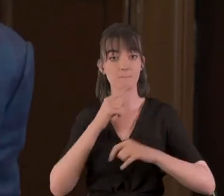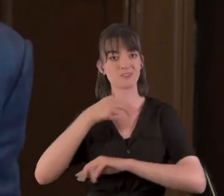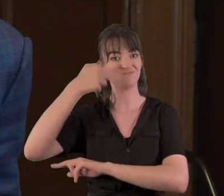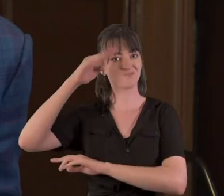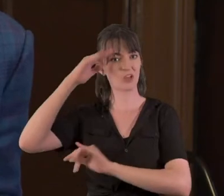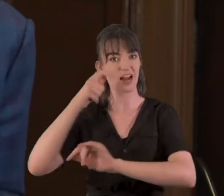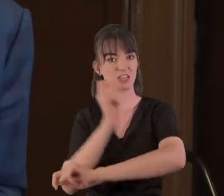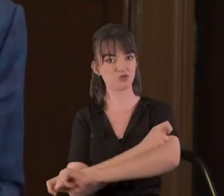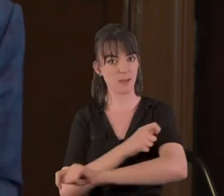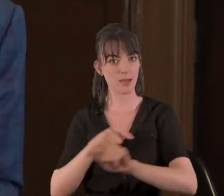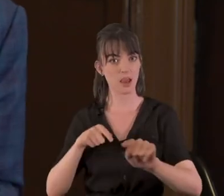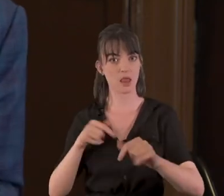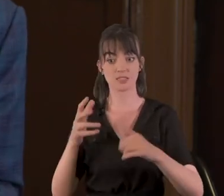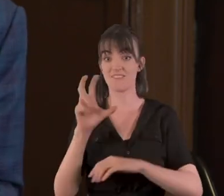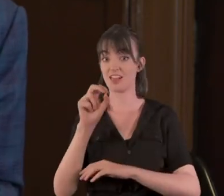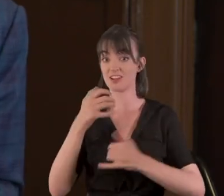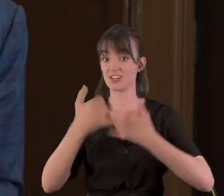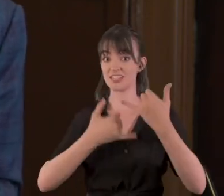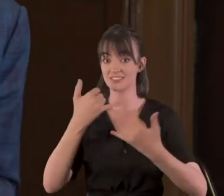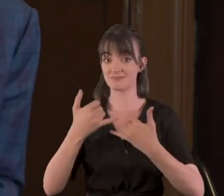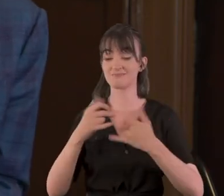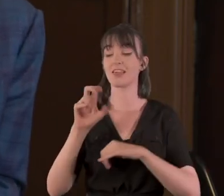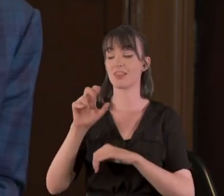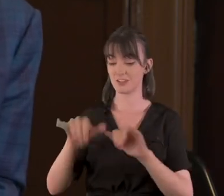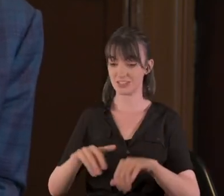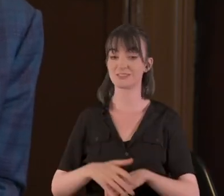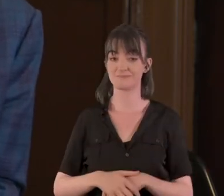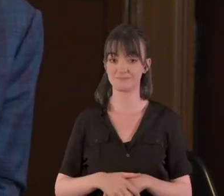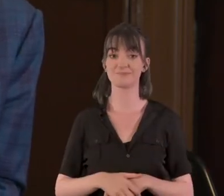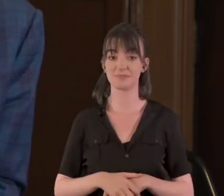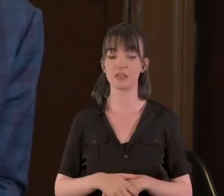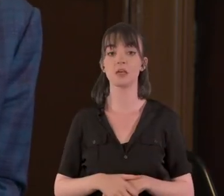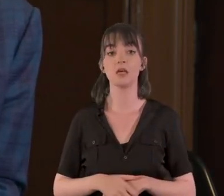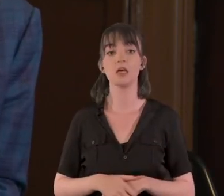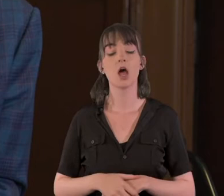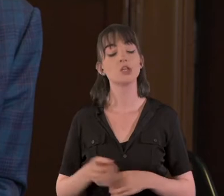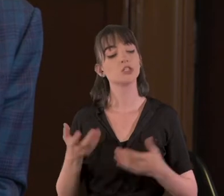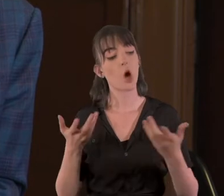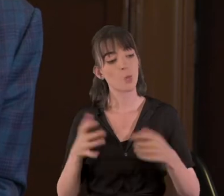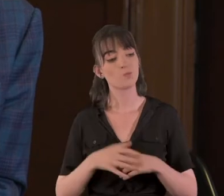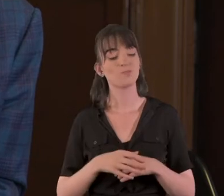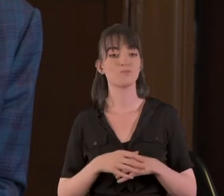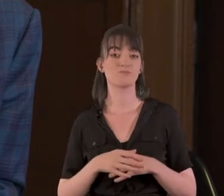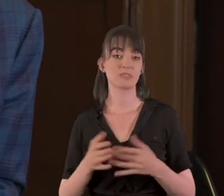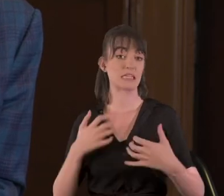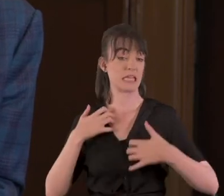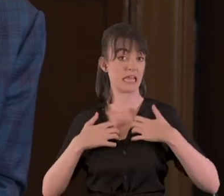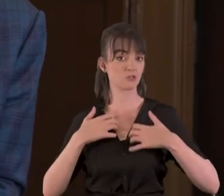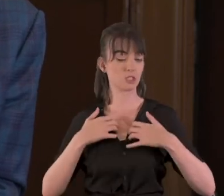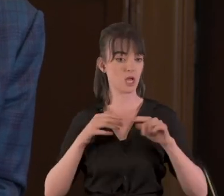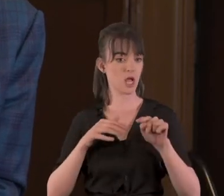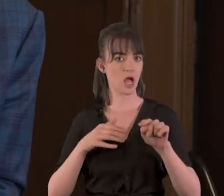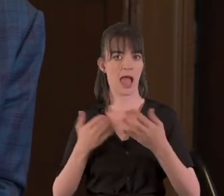associated, lasted for 30 years. 30 years. And so, I mean, in a way, what's striking is how